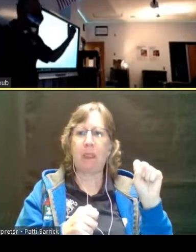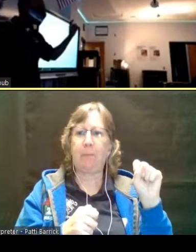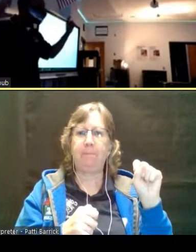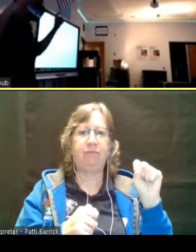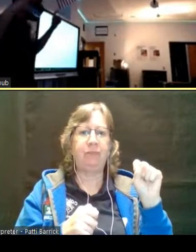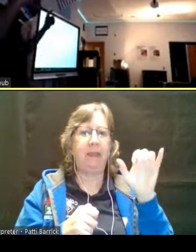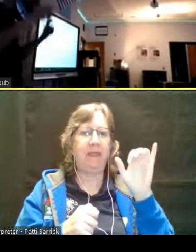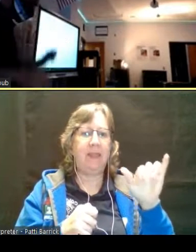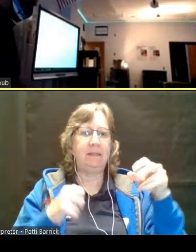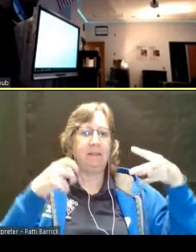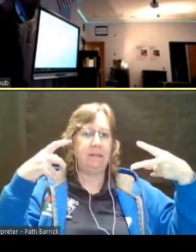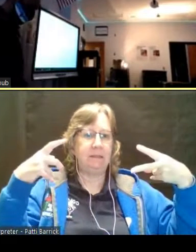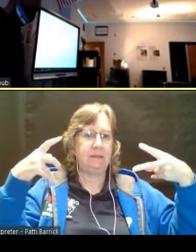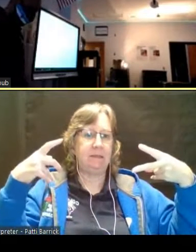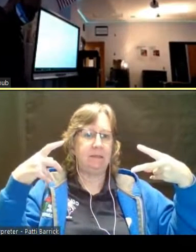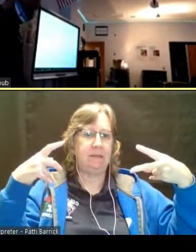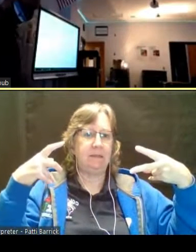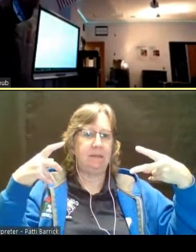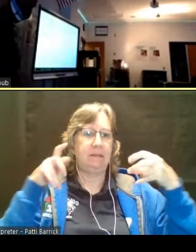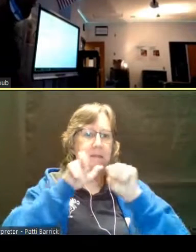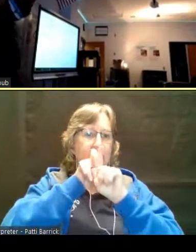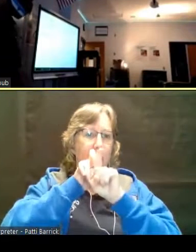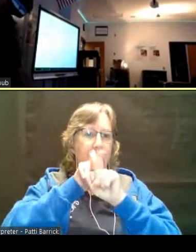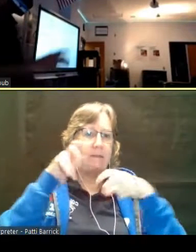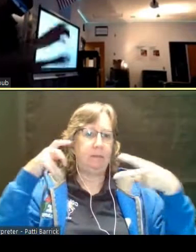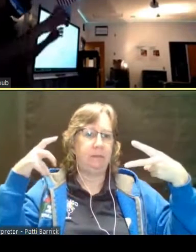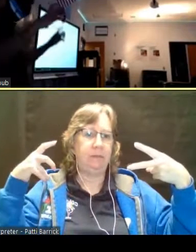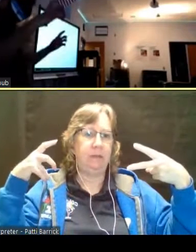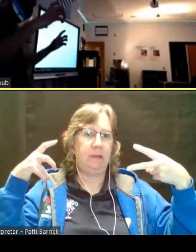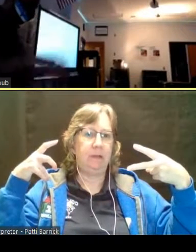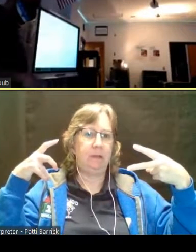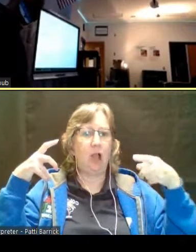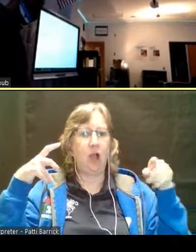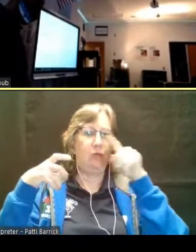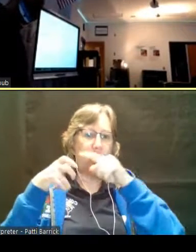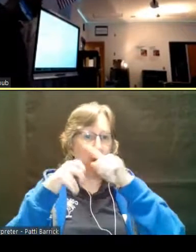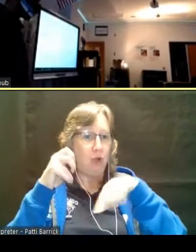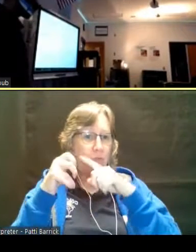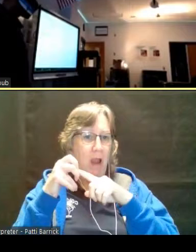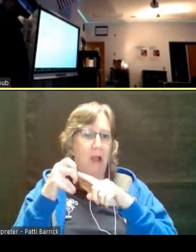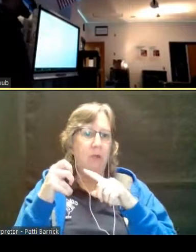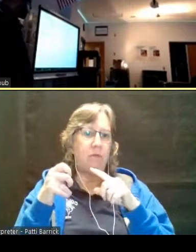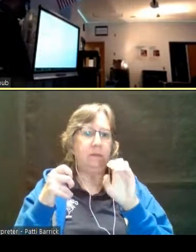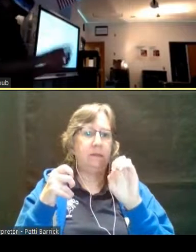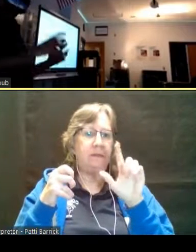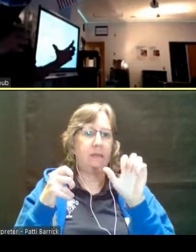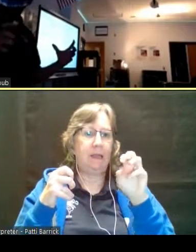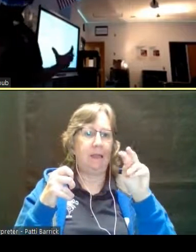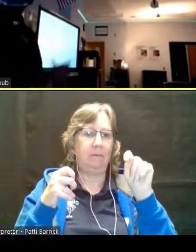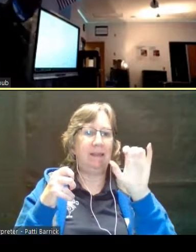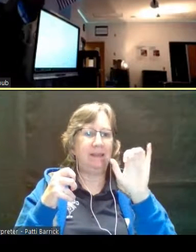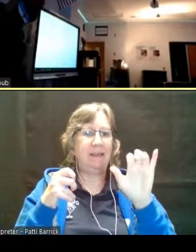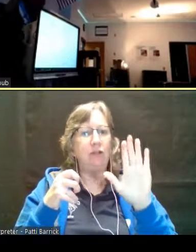greater than signs, and their surrounding elements. So that's the